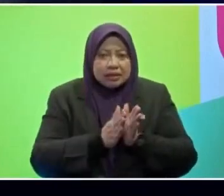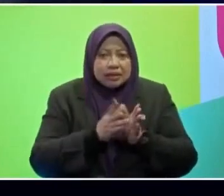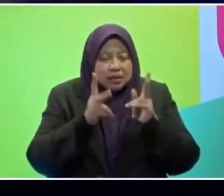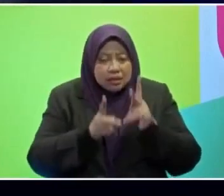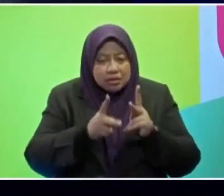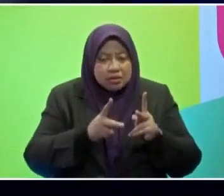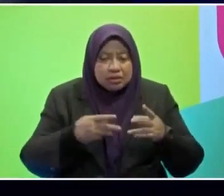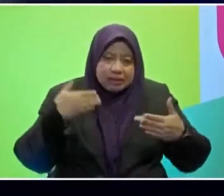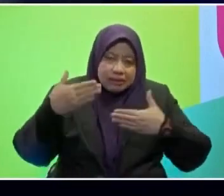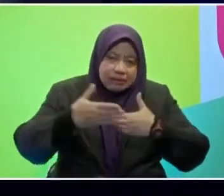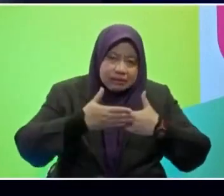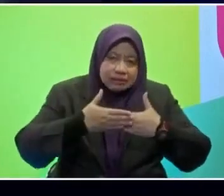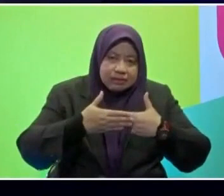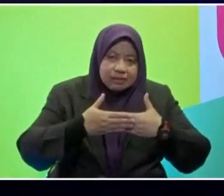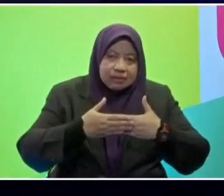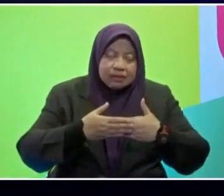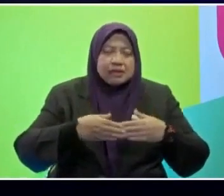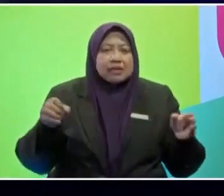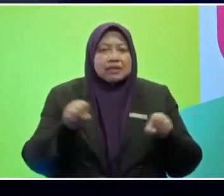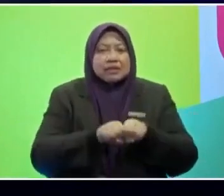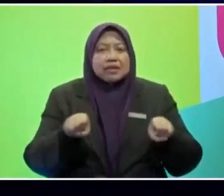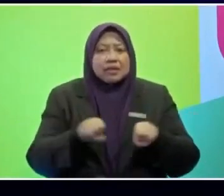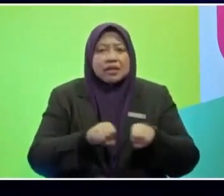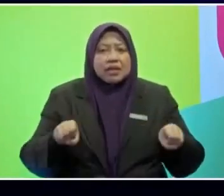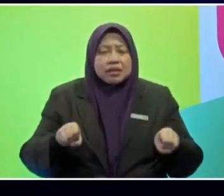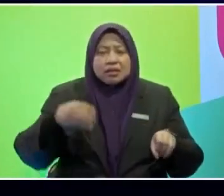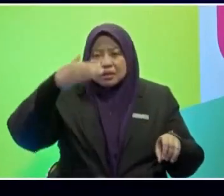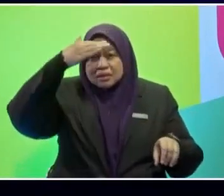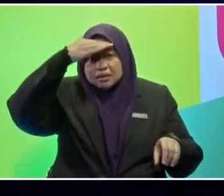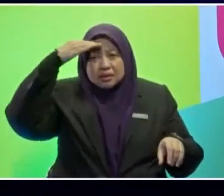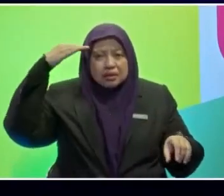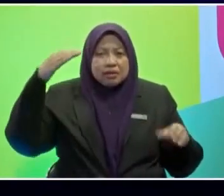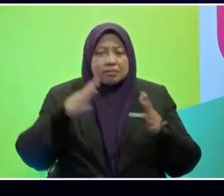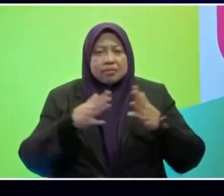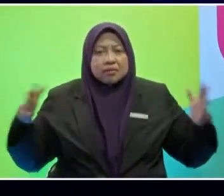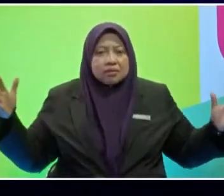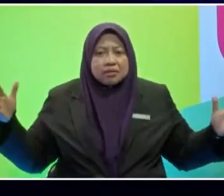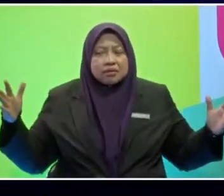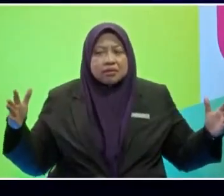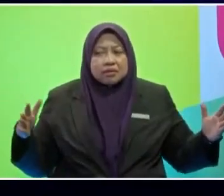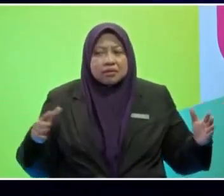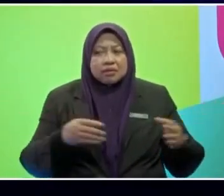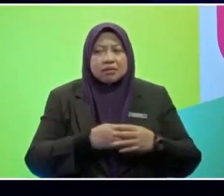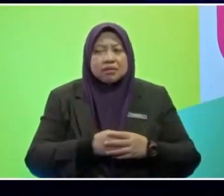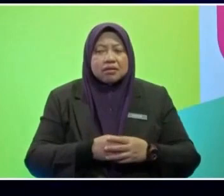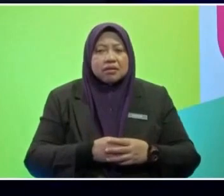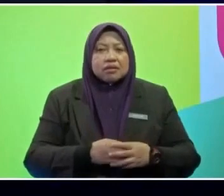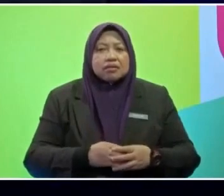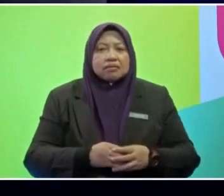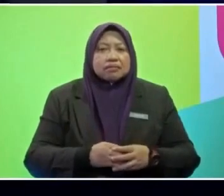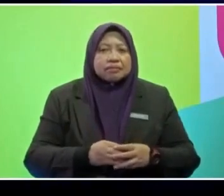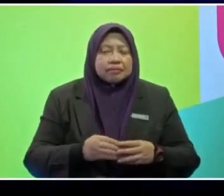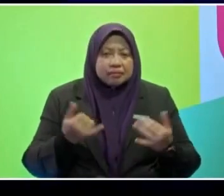nearer, the size of the shadow is going to be bigger. I think we arrange it like that a bit so that they can,